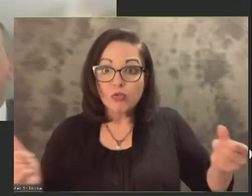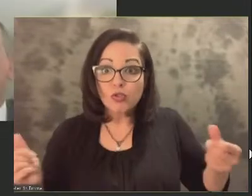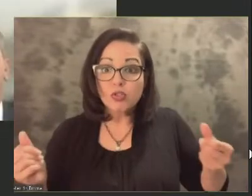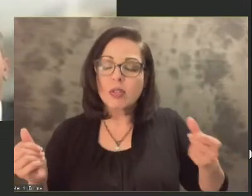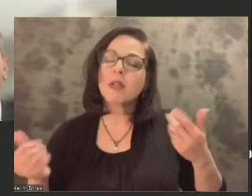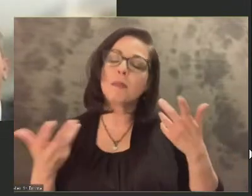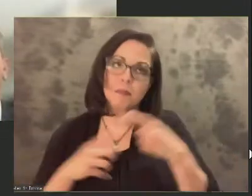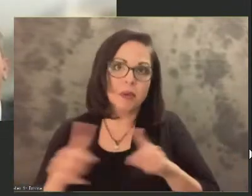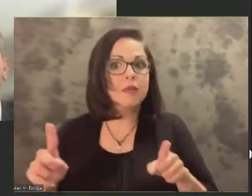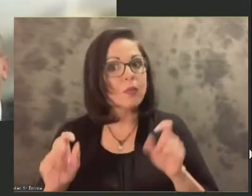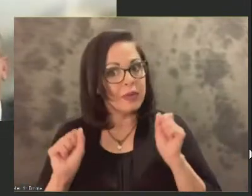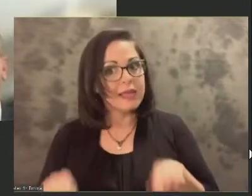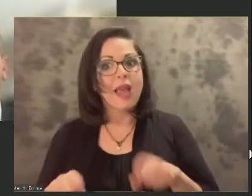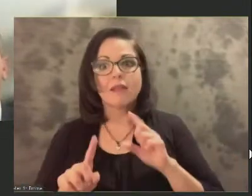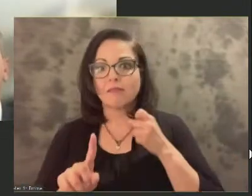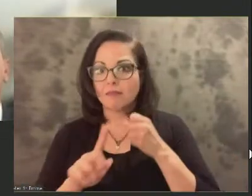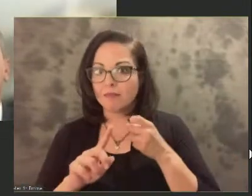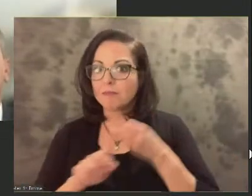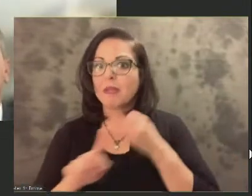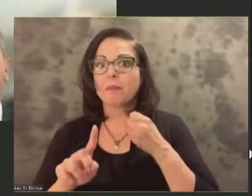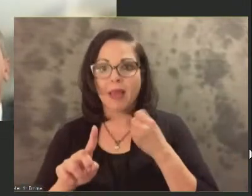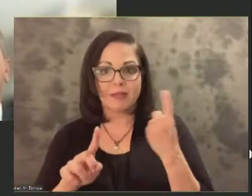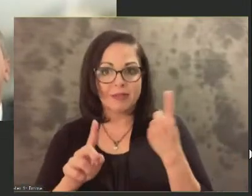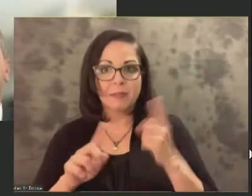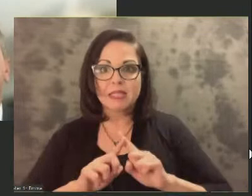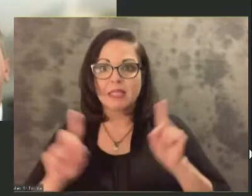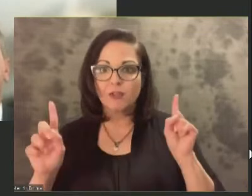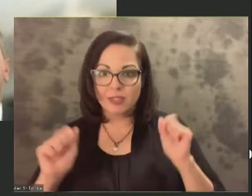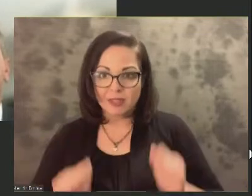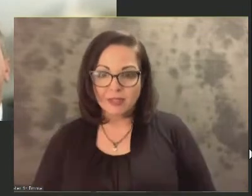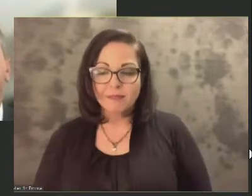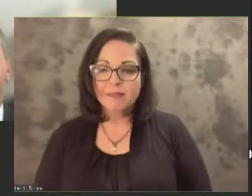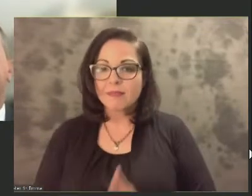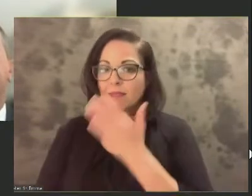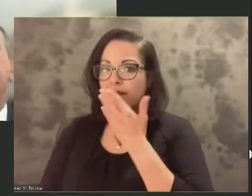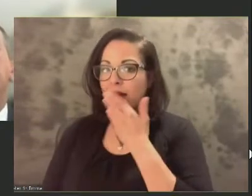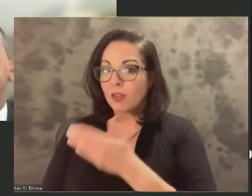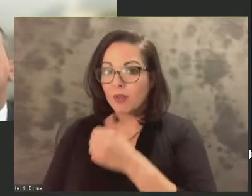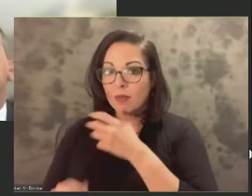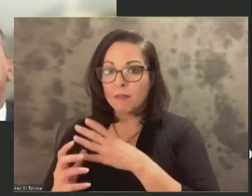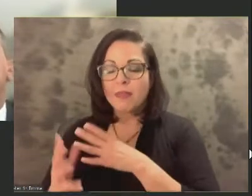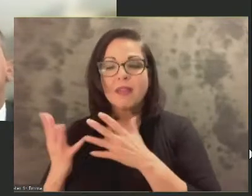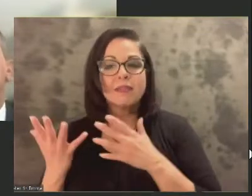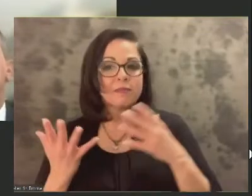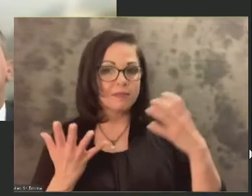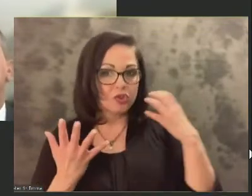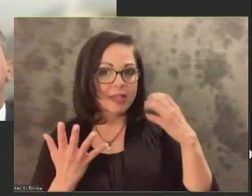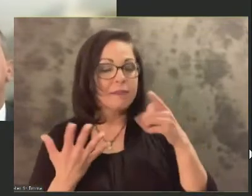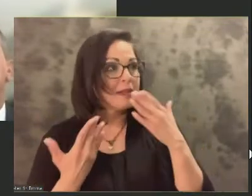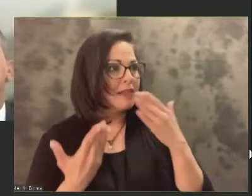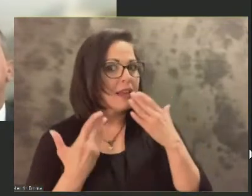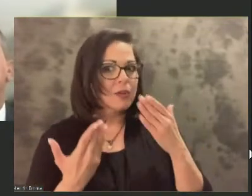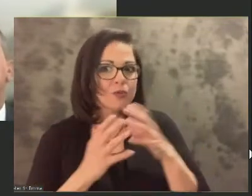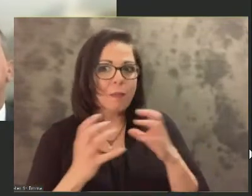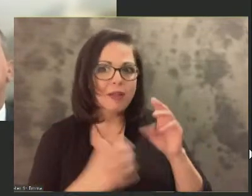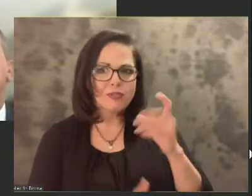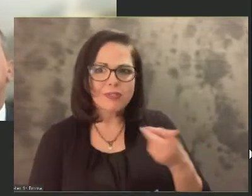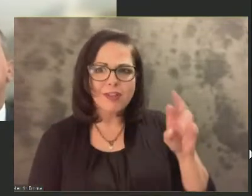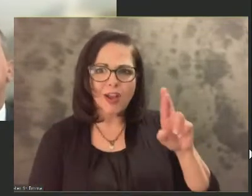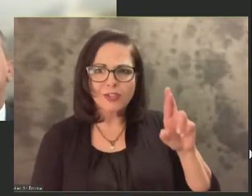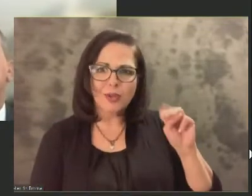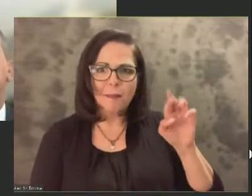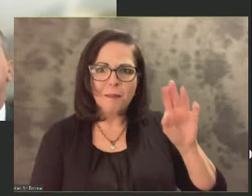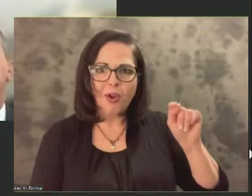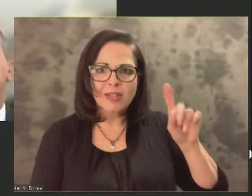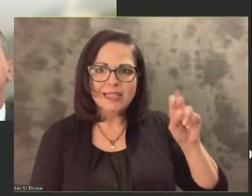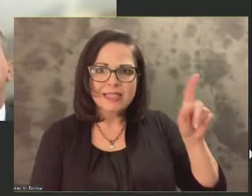it can really make a difference. Thank you, Madam Chair. Thank you so much, Dr. Martinez. I love the nod to exemplars. That's